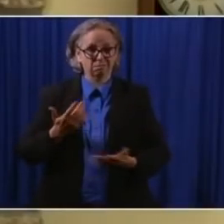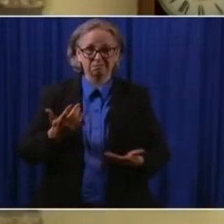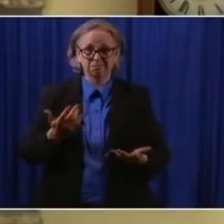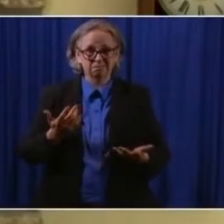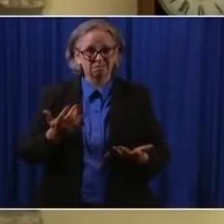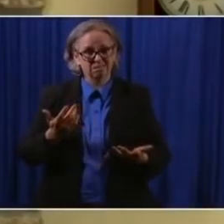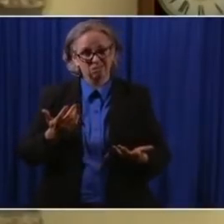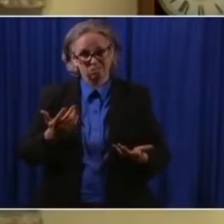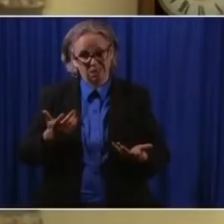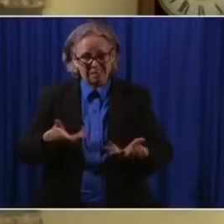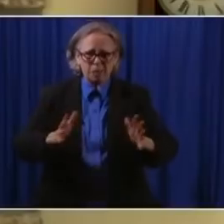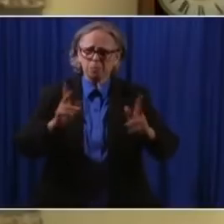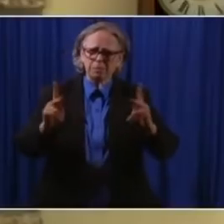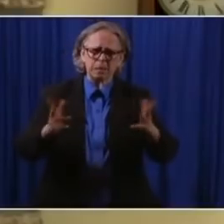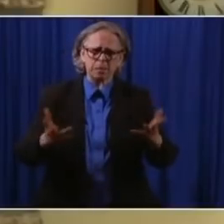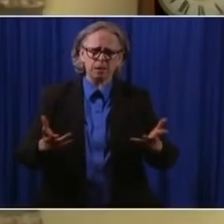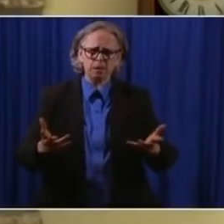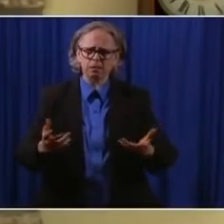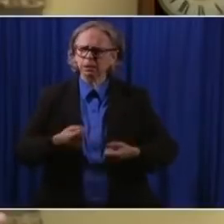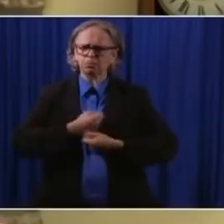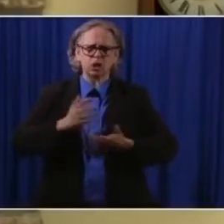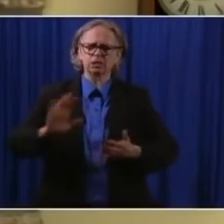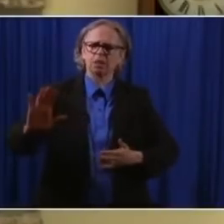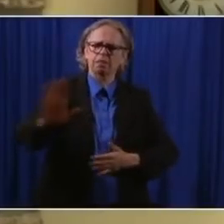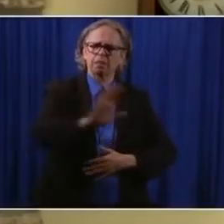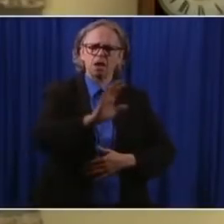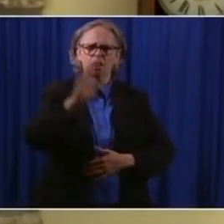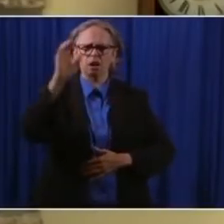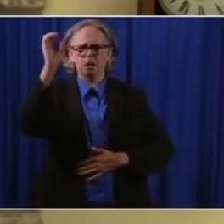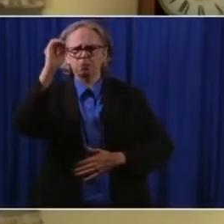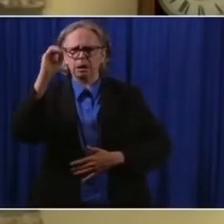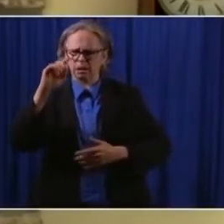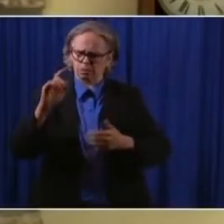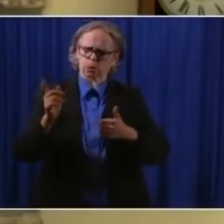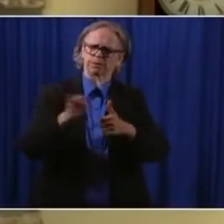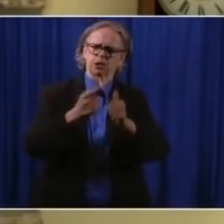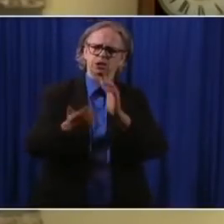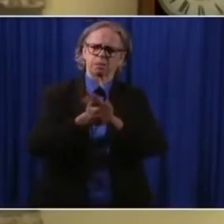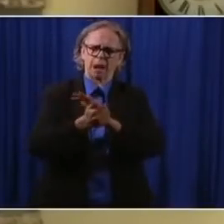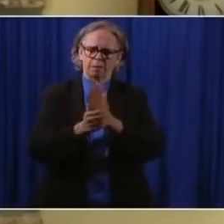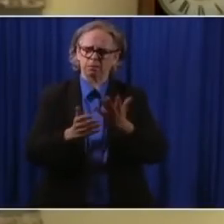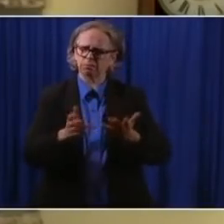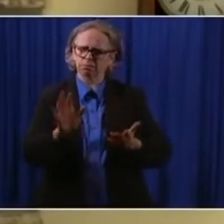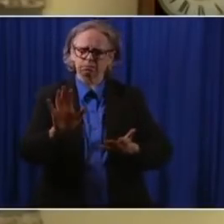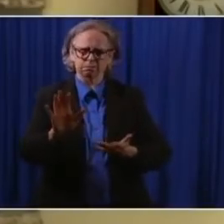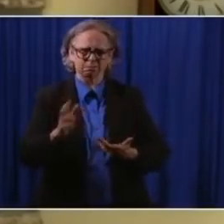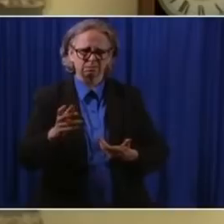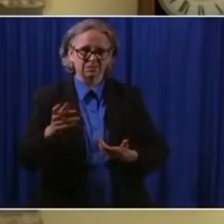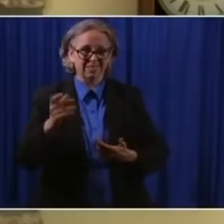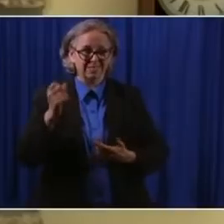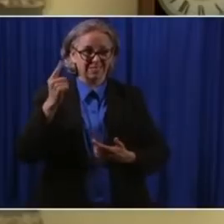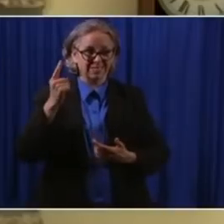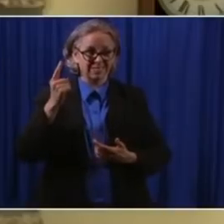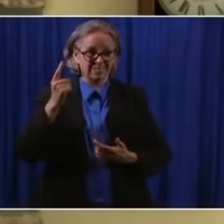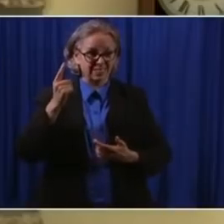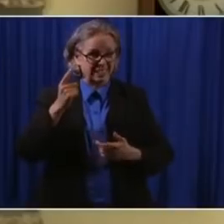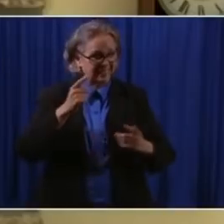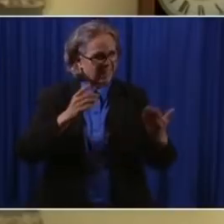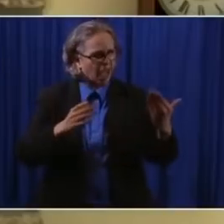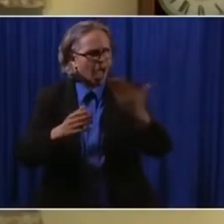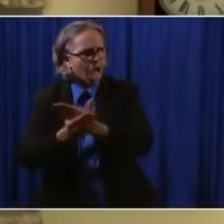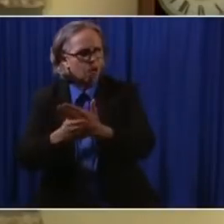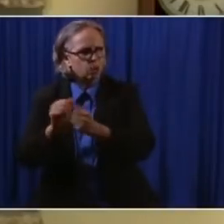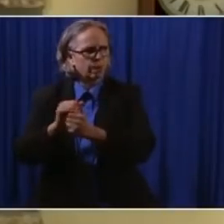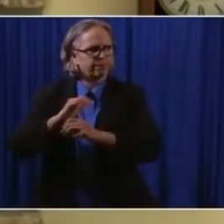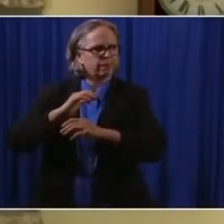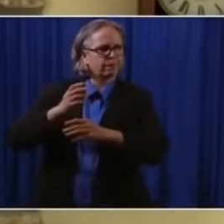long as that does not get in the way of the work or the mission of the organization. So I come down on the side of the First